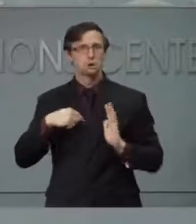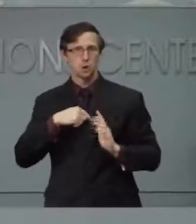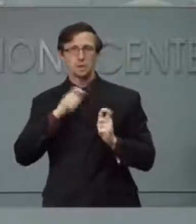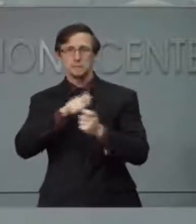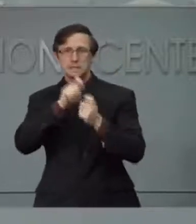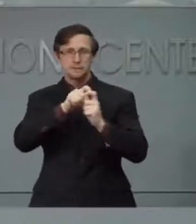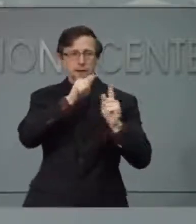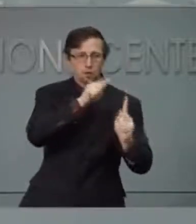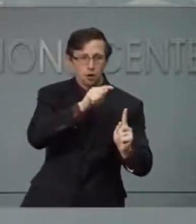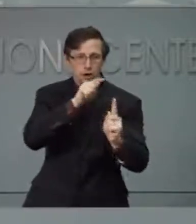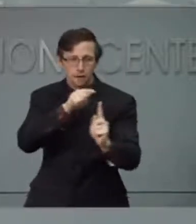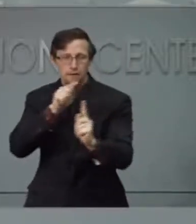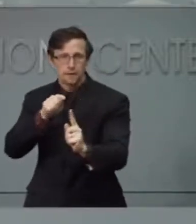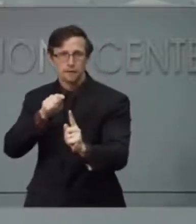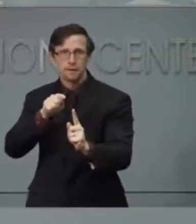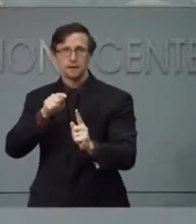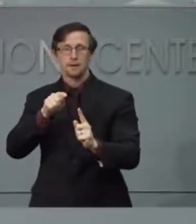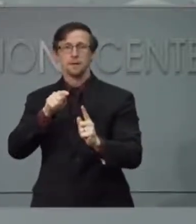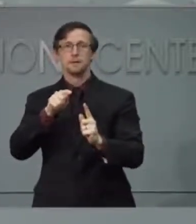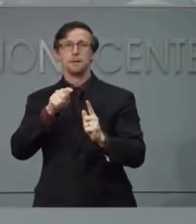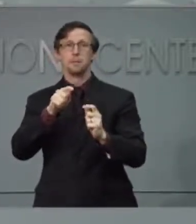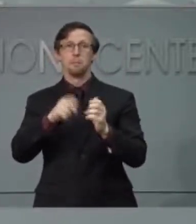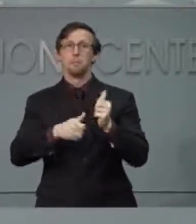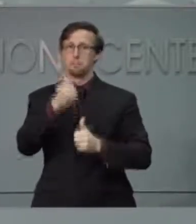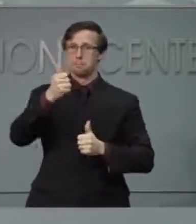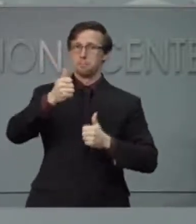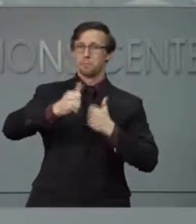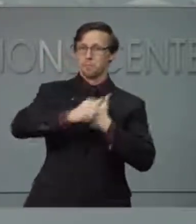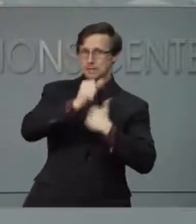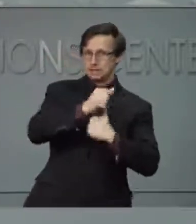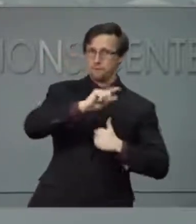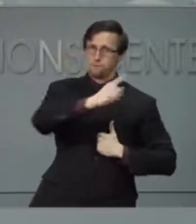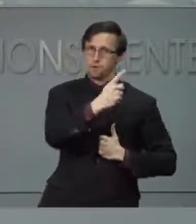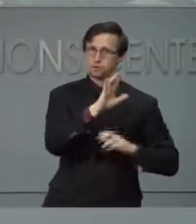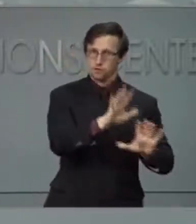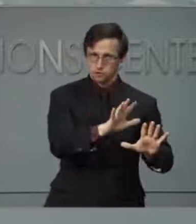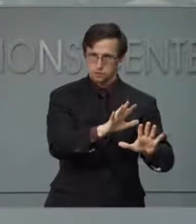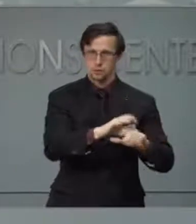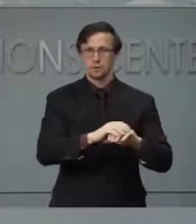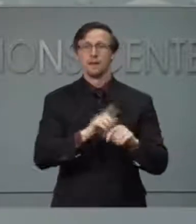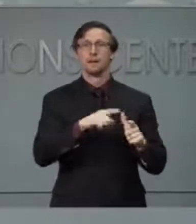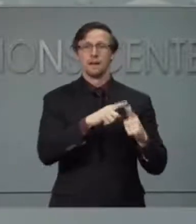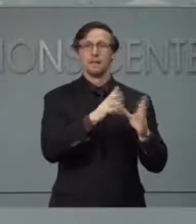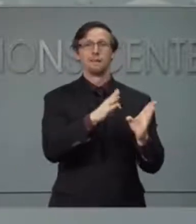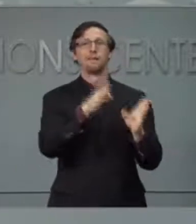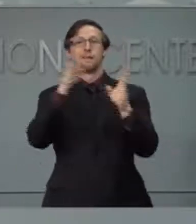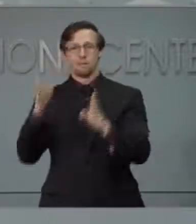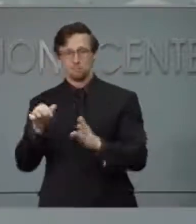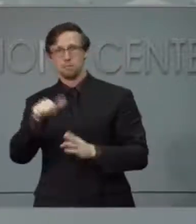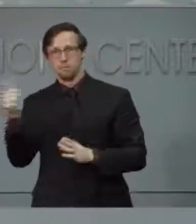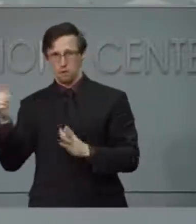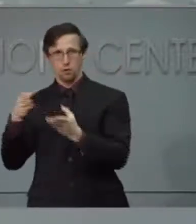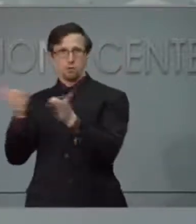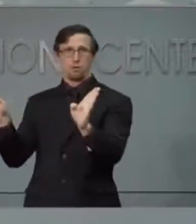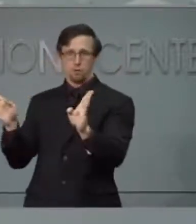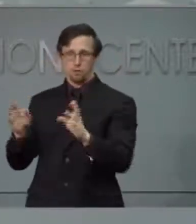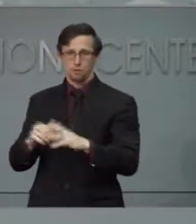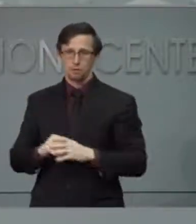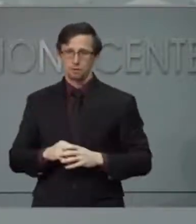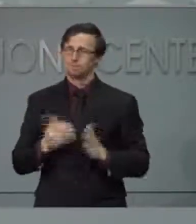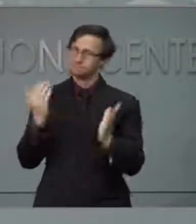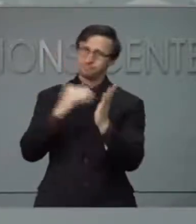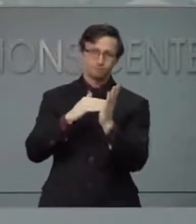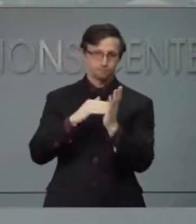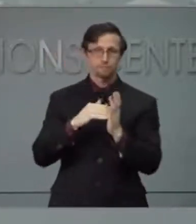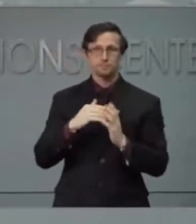target those adults with 2 or more chronic conditions first because they are at highest risk of severe disease. So again, we